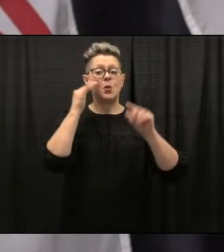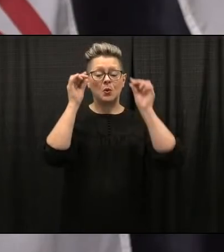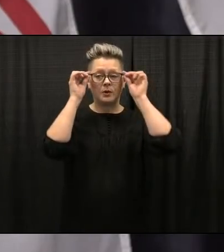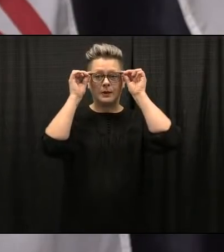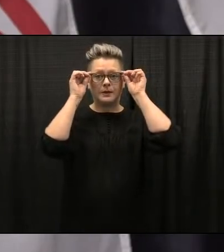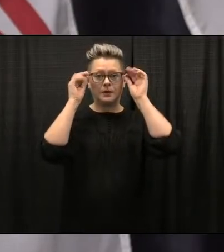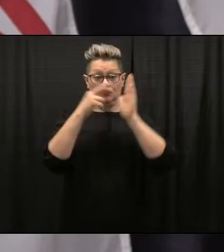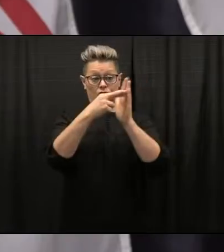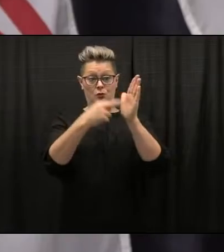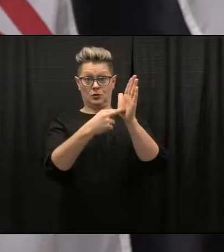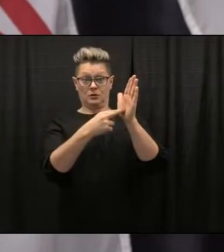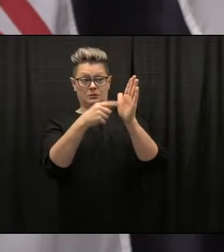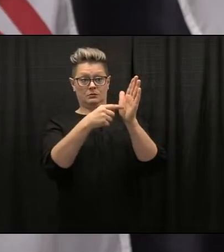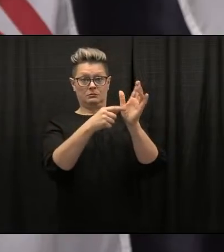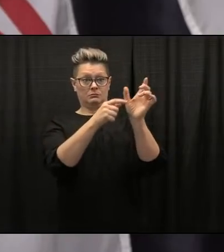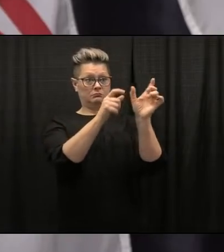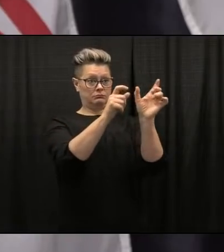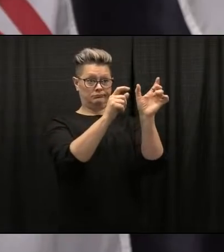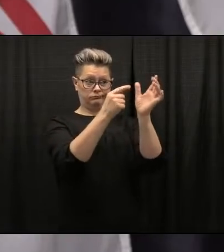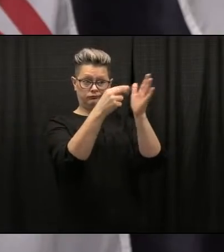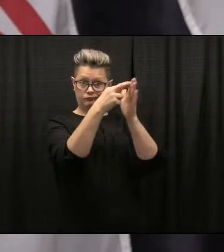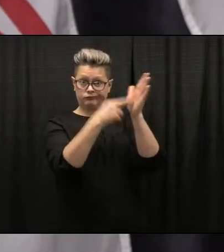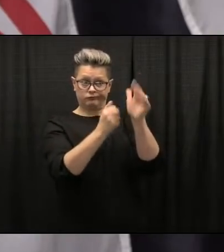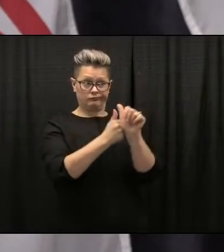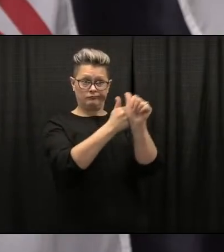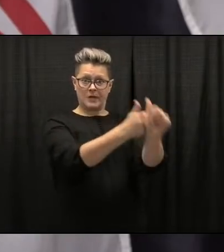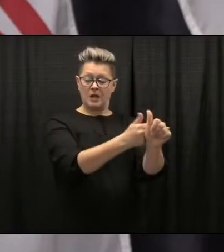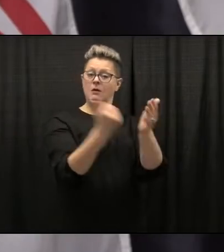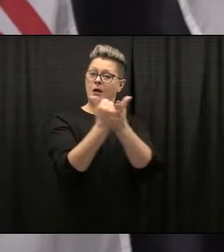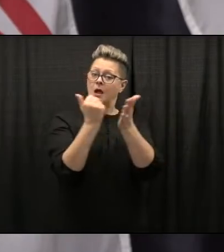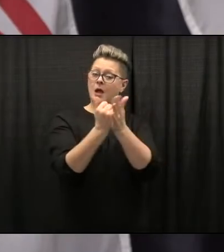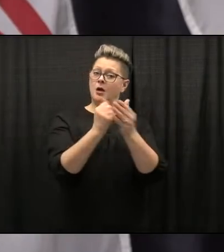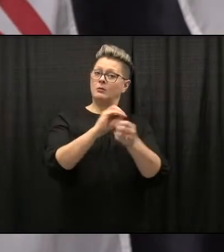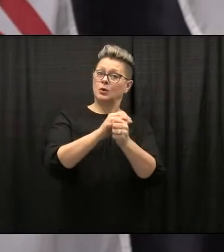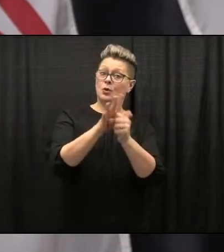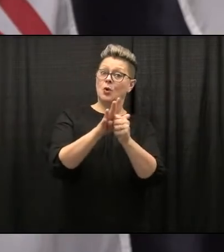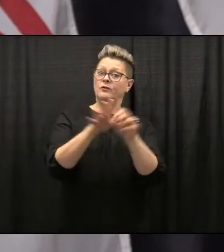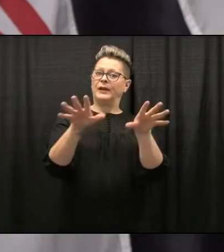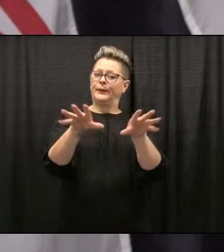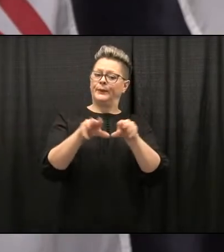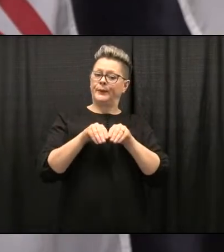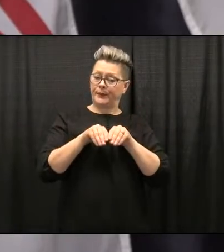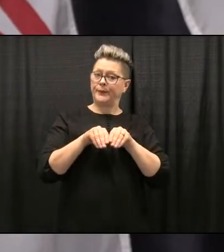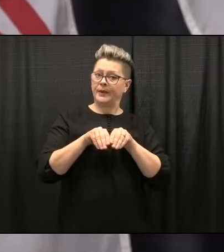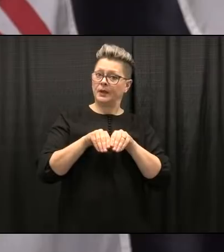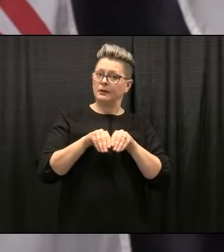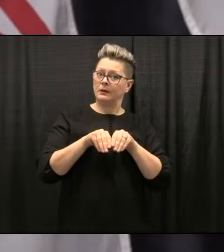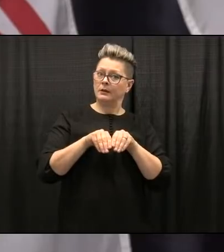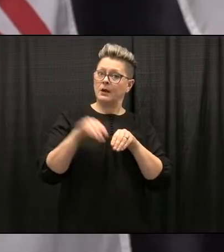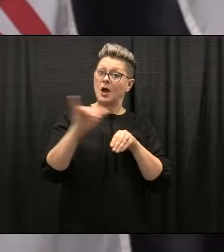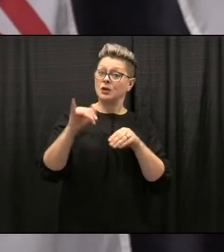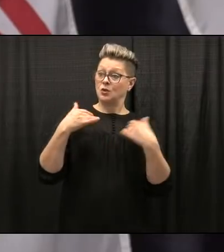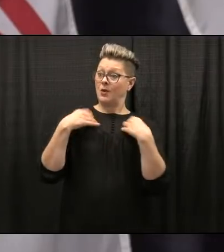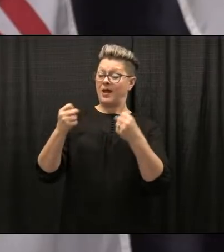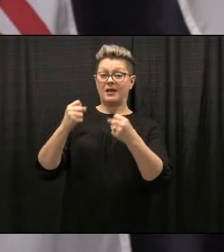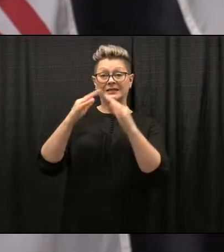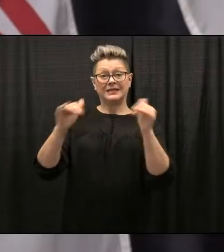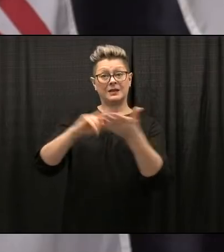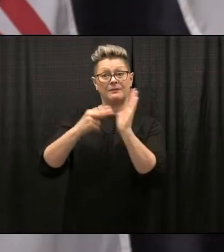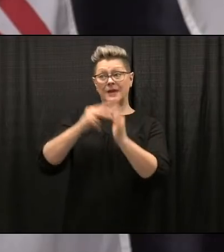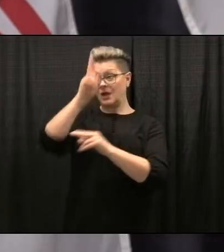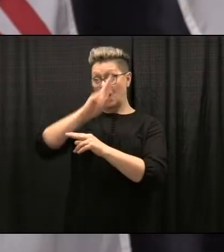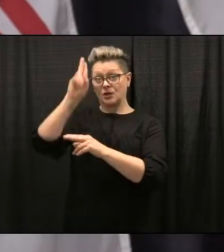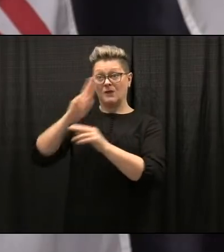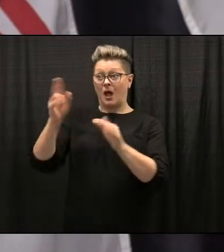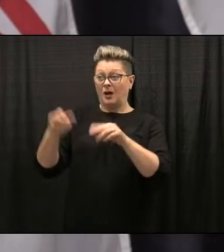certainly helped to reduce the spread of this disease, and has helped significantly with our health system capacity and